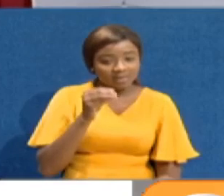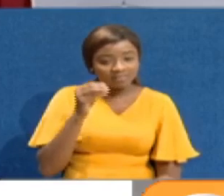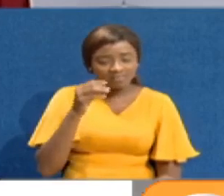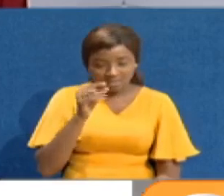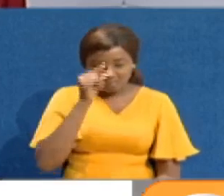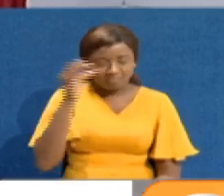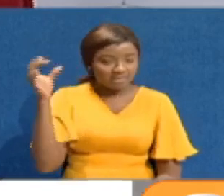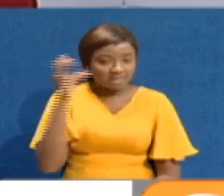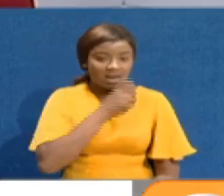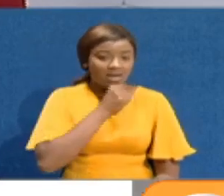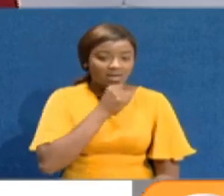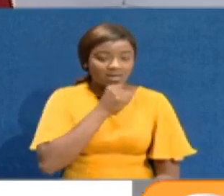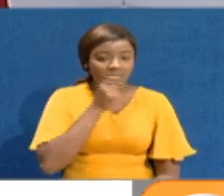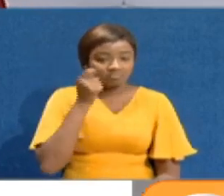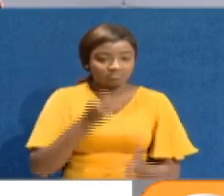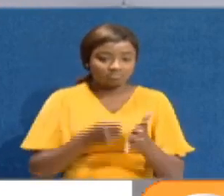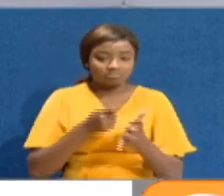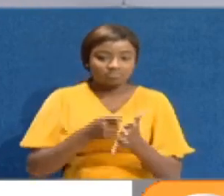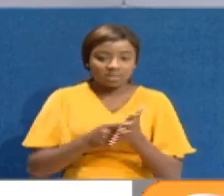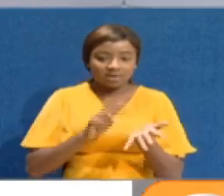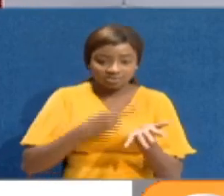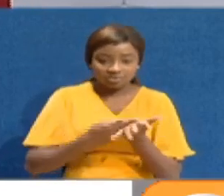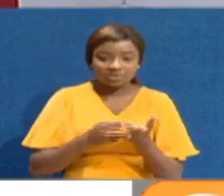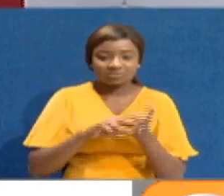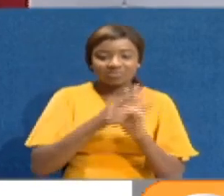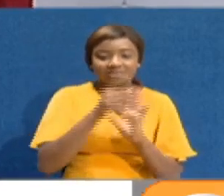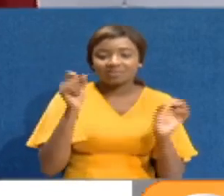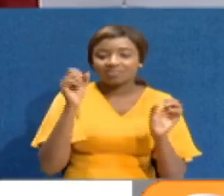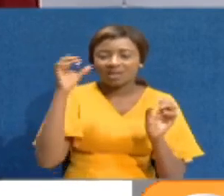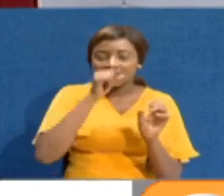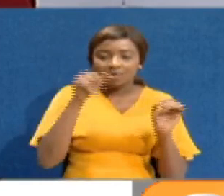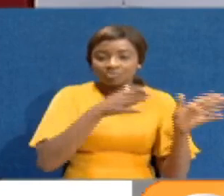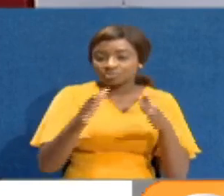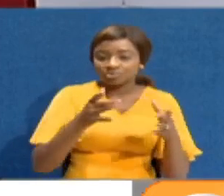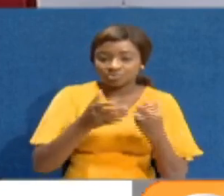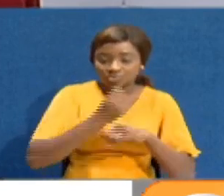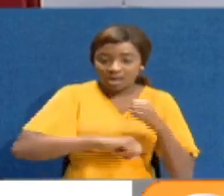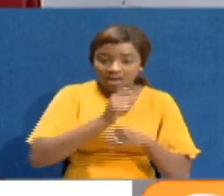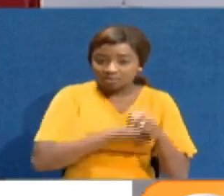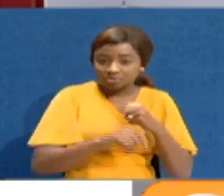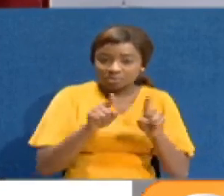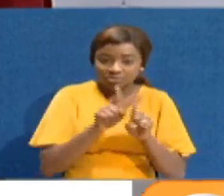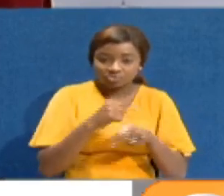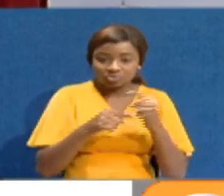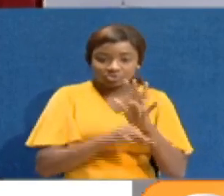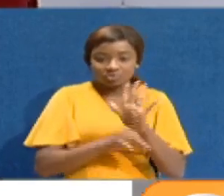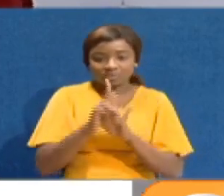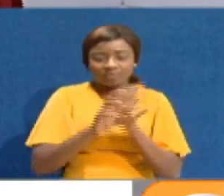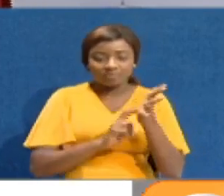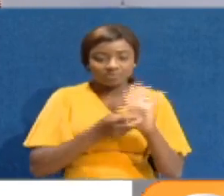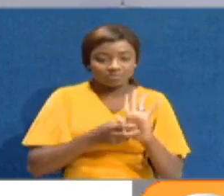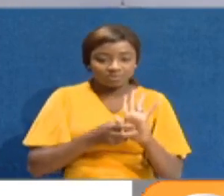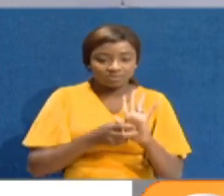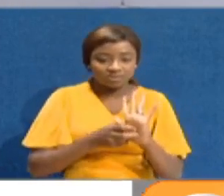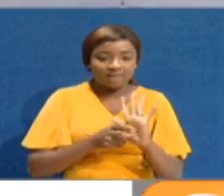course, reduced the country's ability to respond to emergency situations and to continue with development projects.